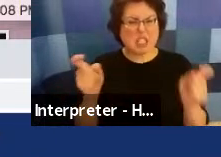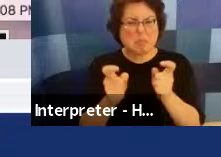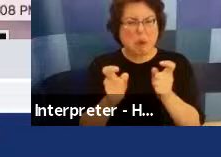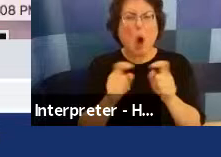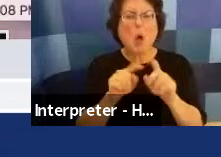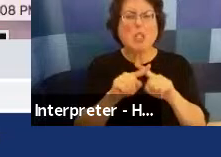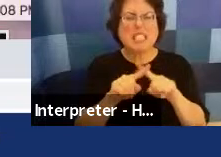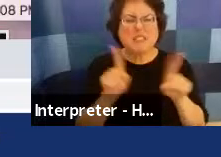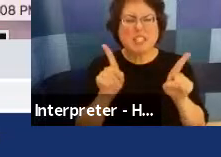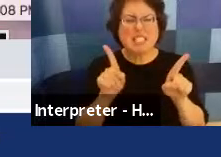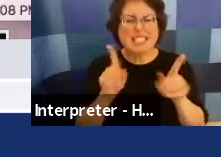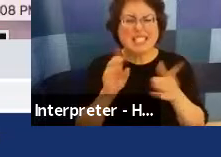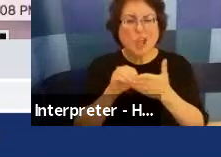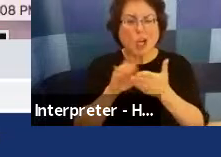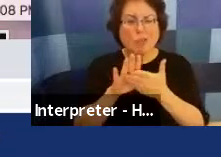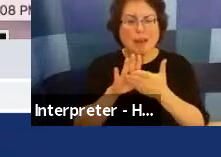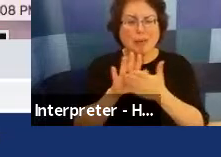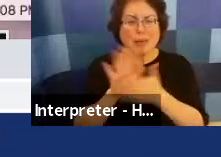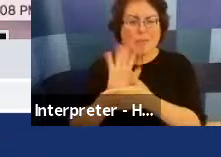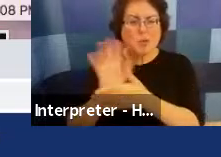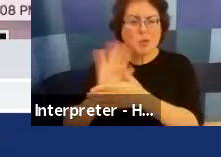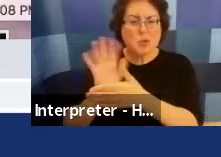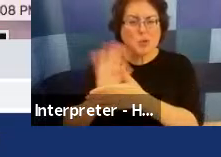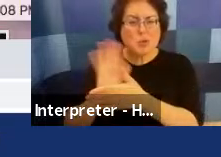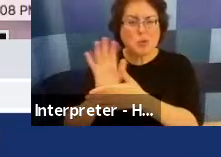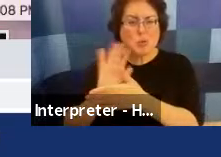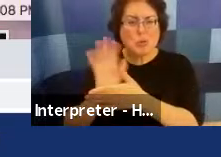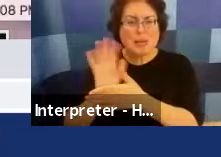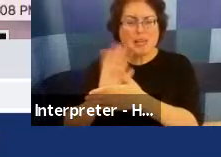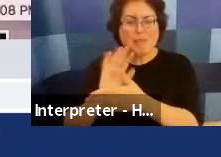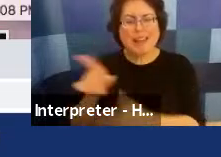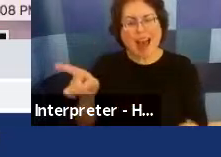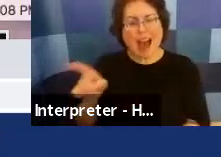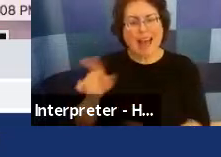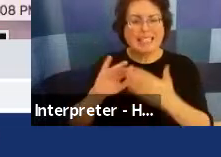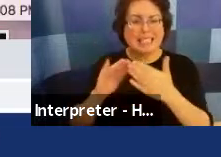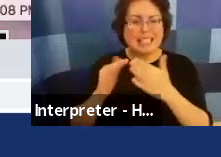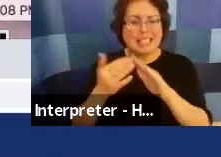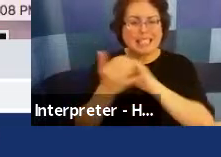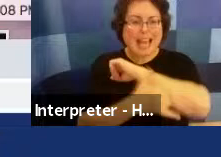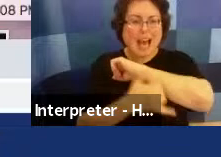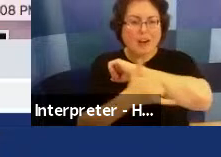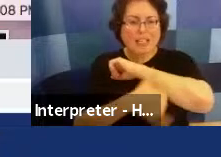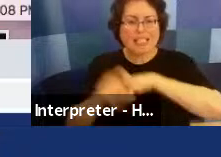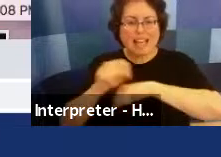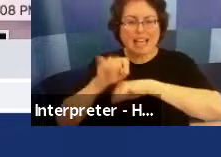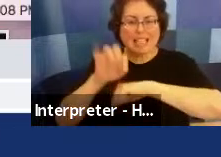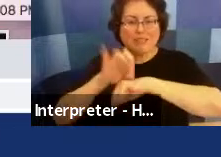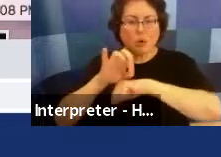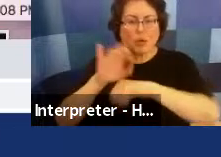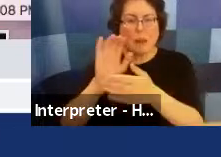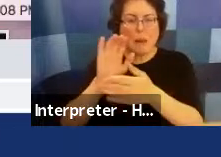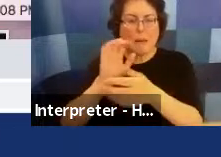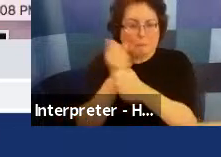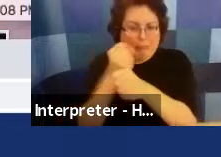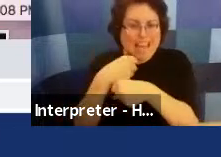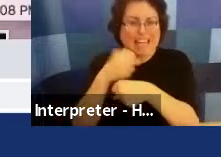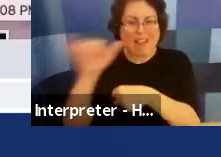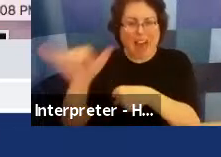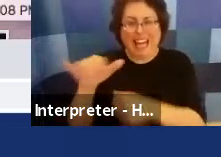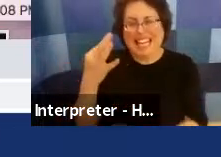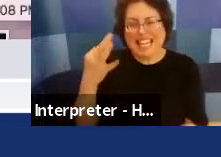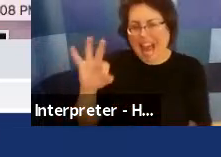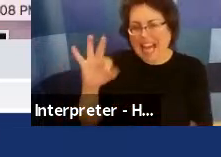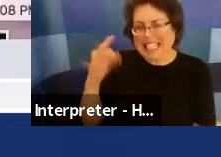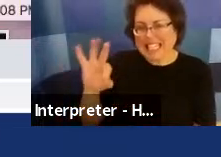Differences documentary that the City County Task Force made in 1995 is on